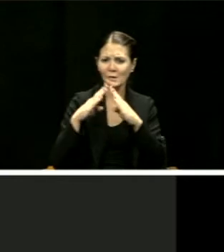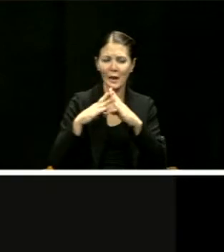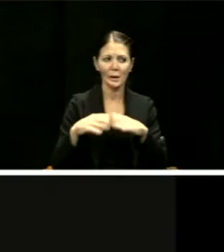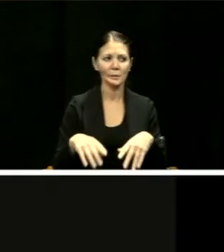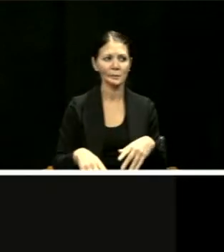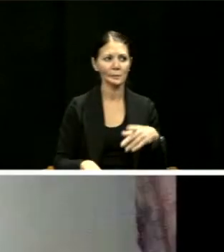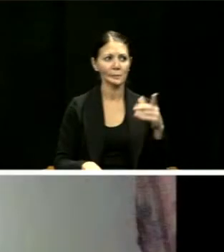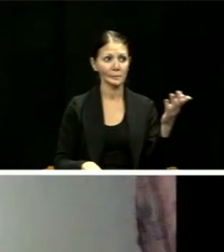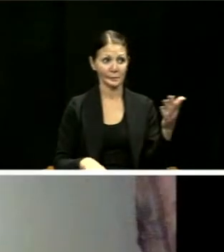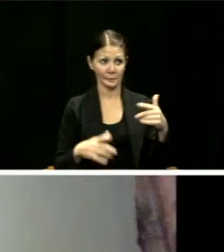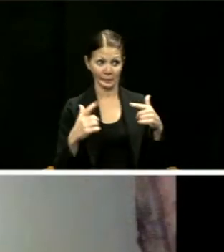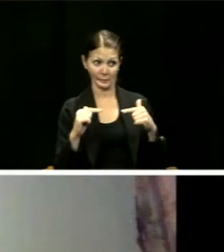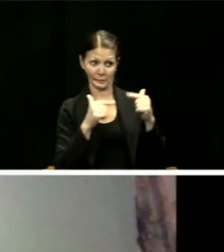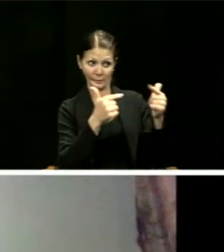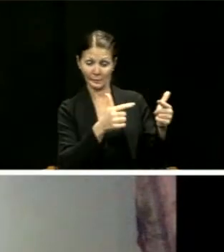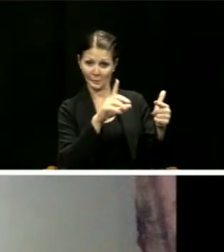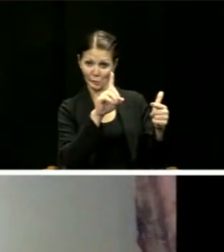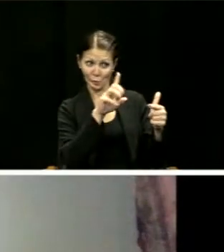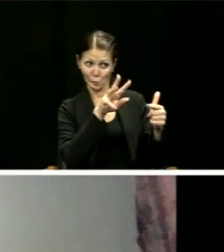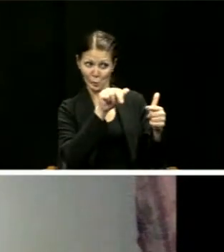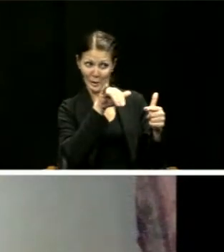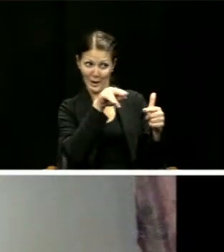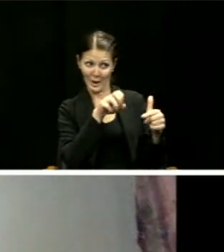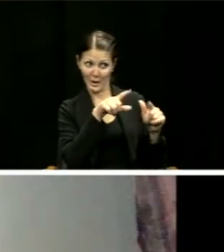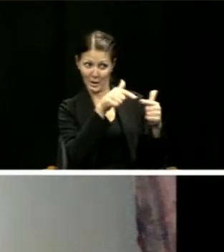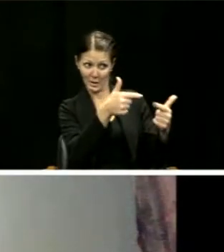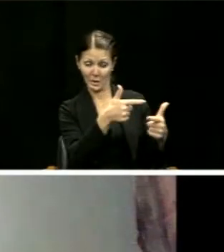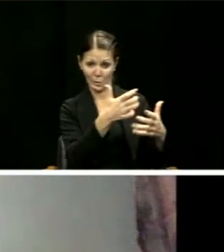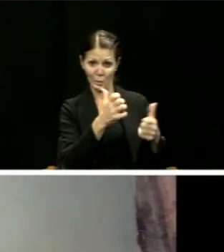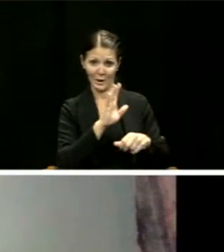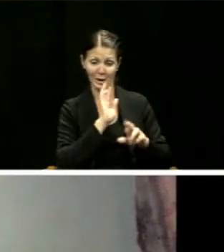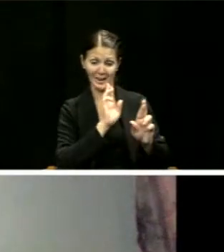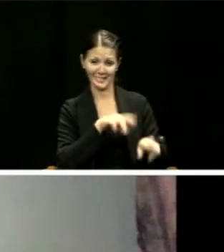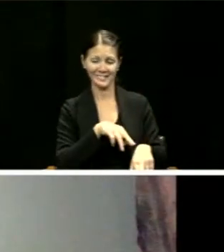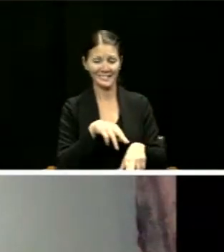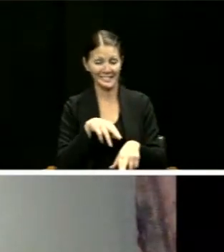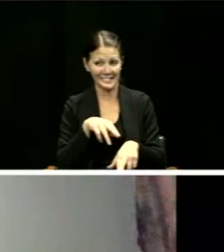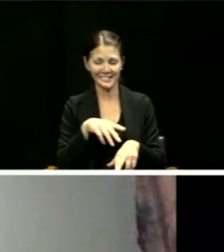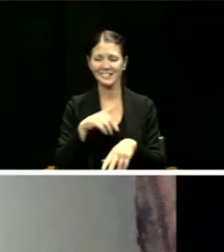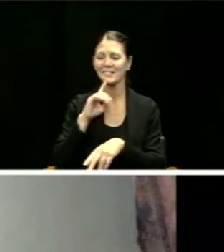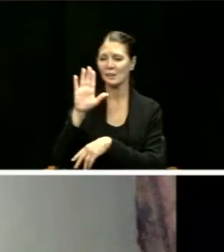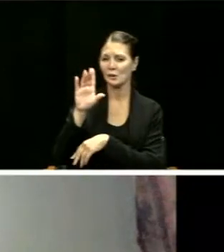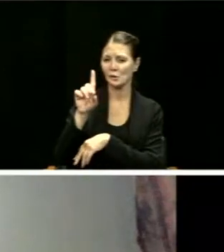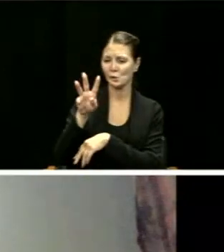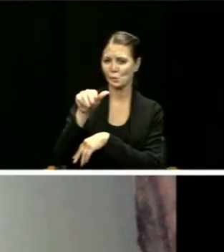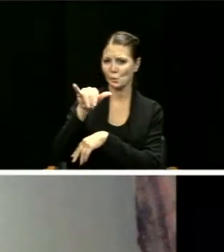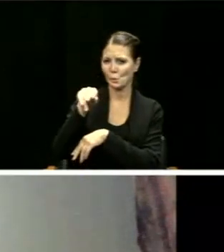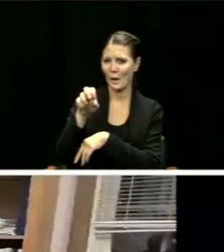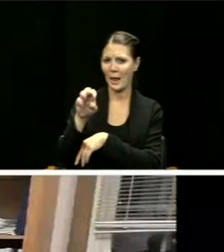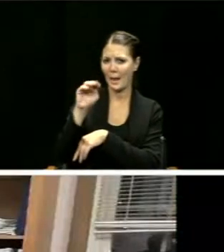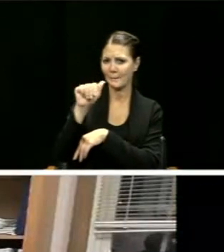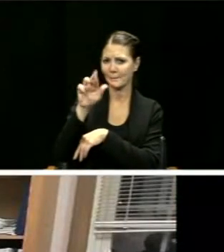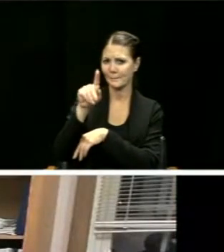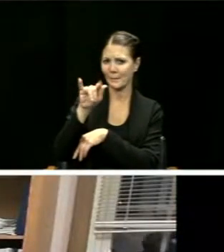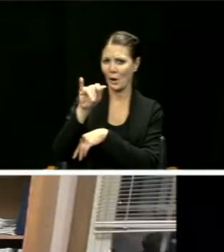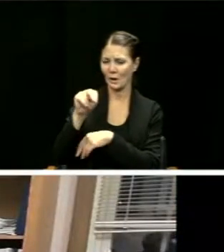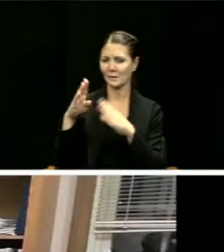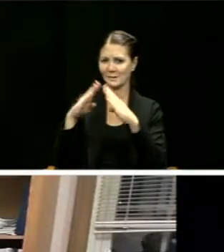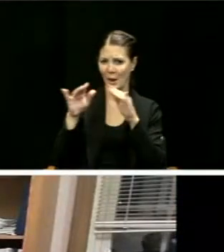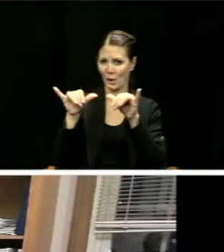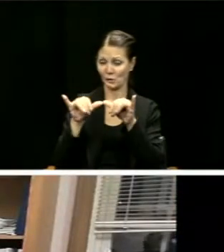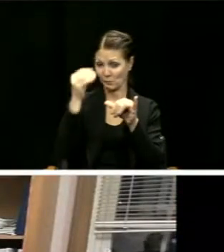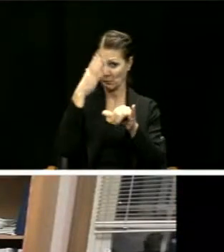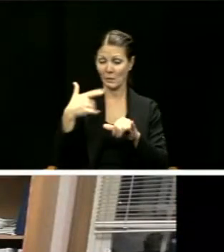Is that one, Dwayne, that you may want to take? Okay. Dwayne Martin, West Hartford Town Engineer. So I'm an engineer, I'm not an